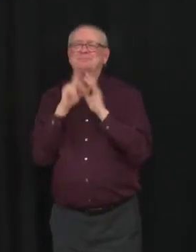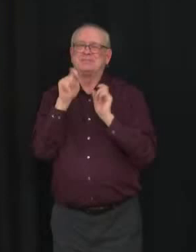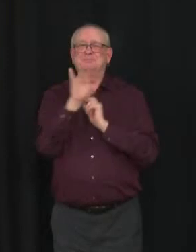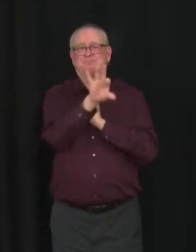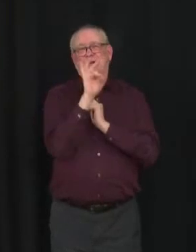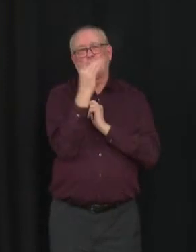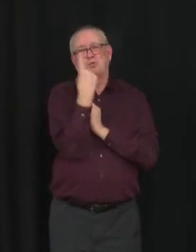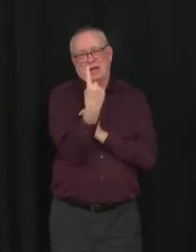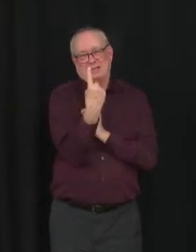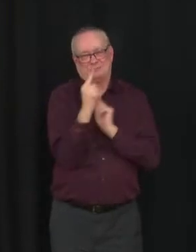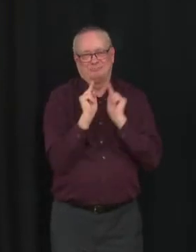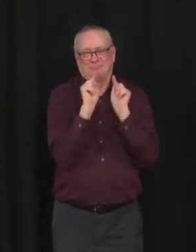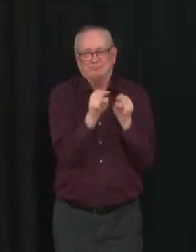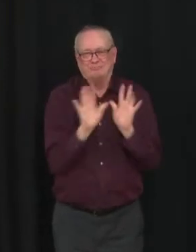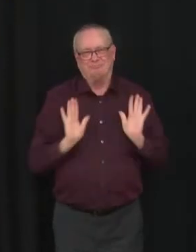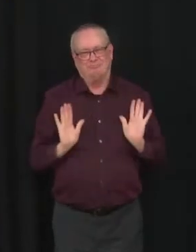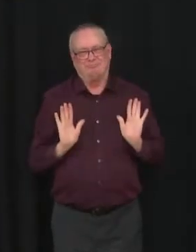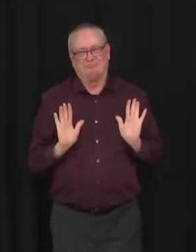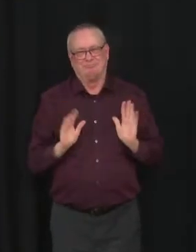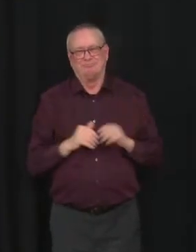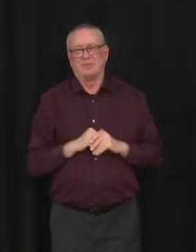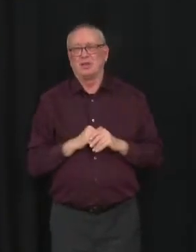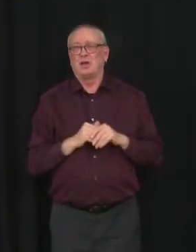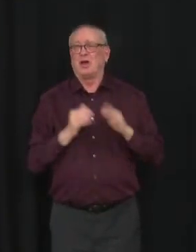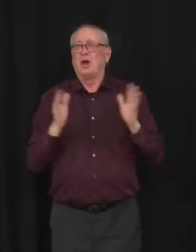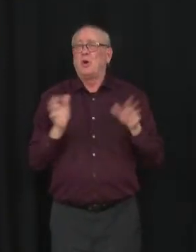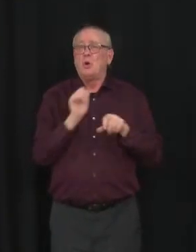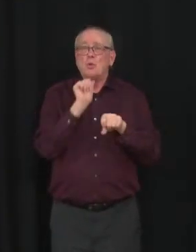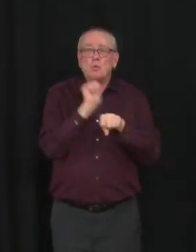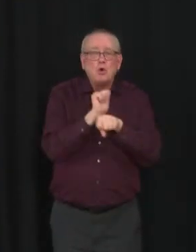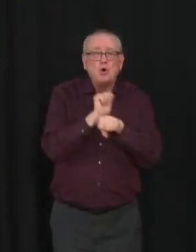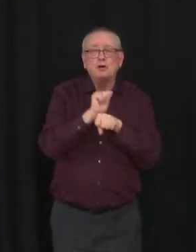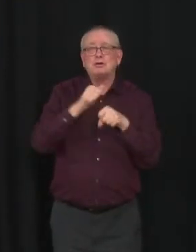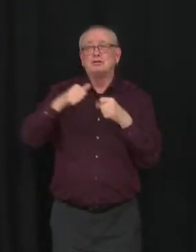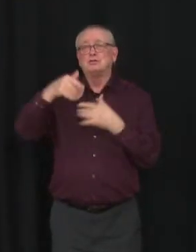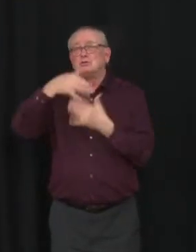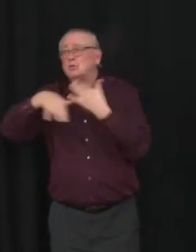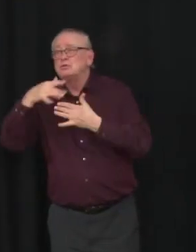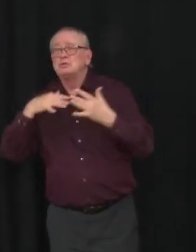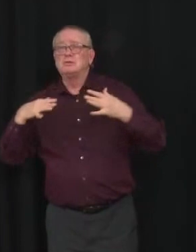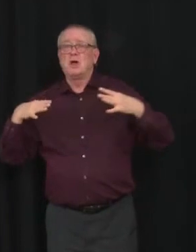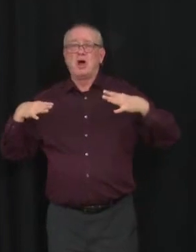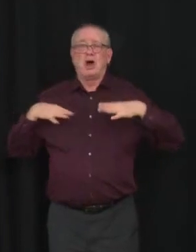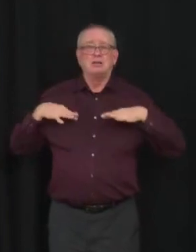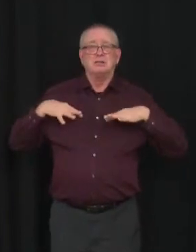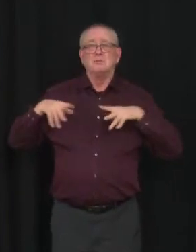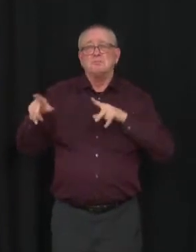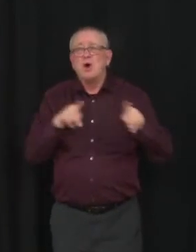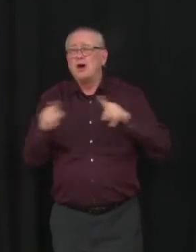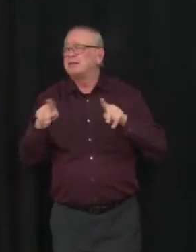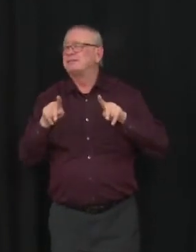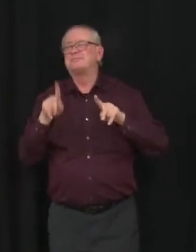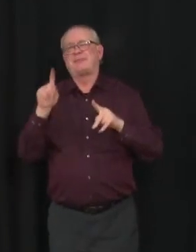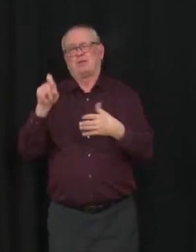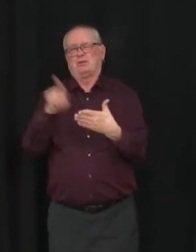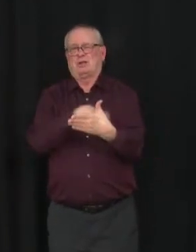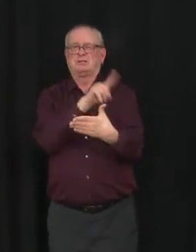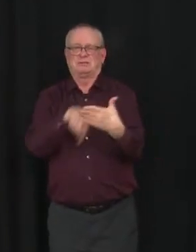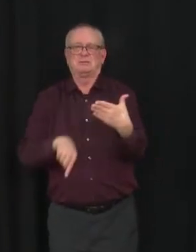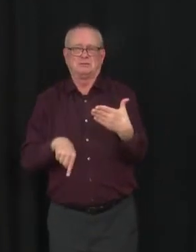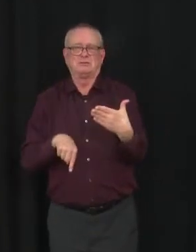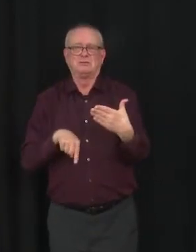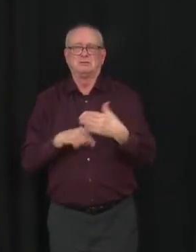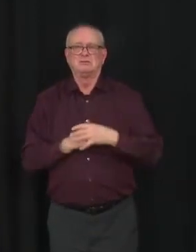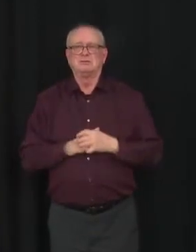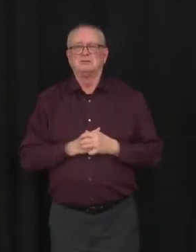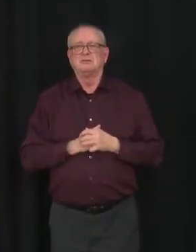encourage workplaces to cancel any holiday social gatherings, even if they're in a venue that's participating in the REP. Before going